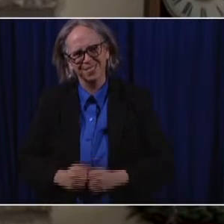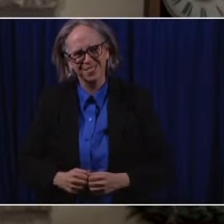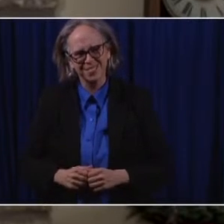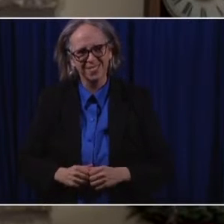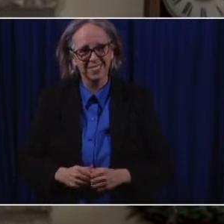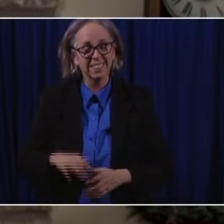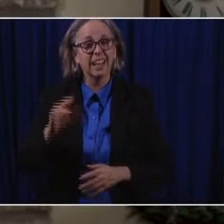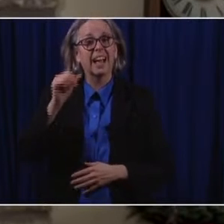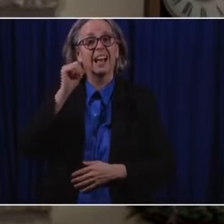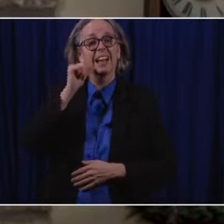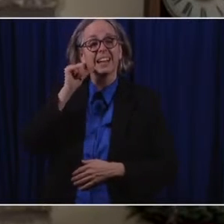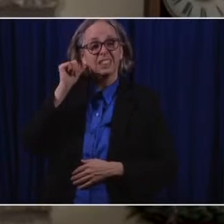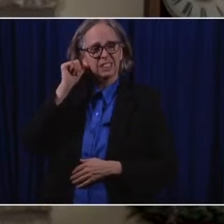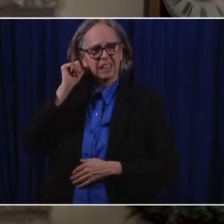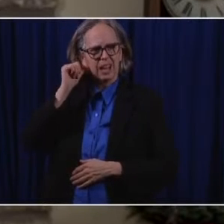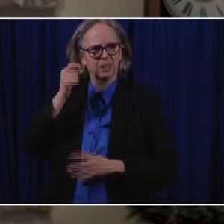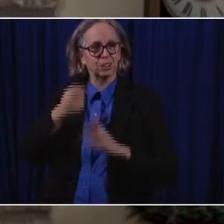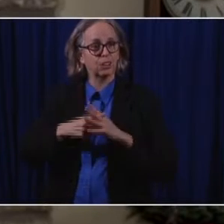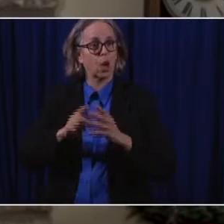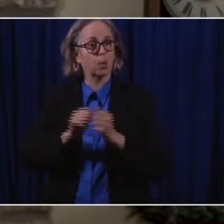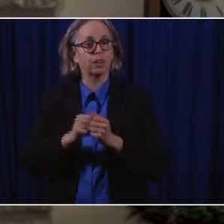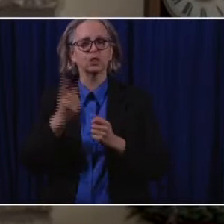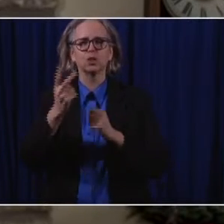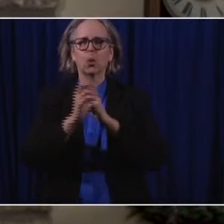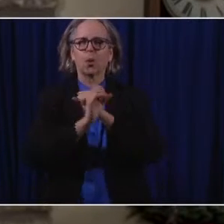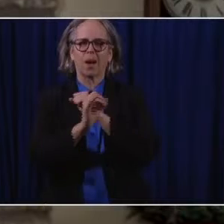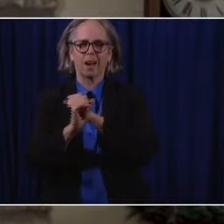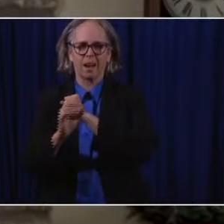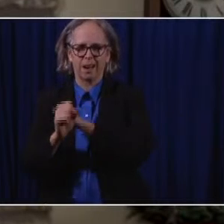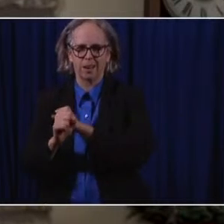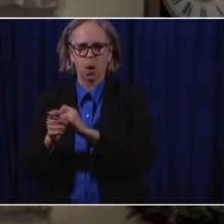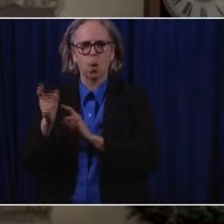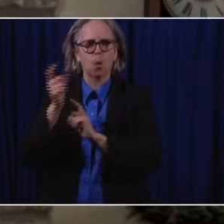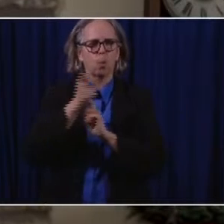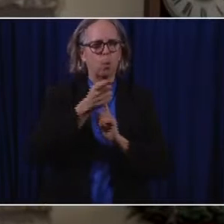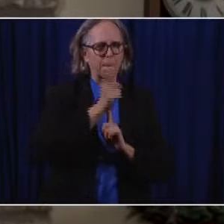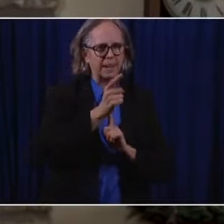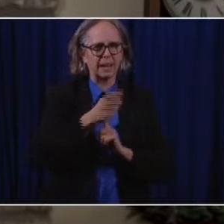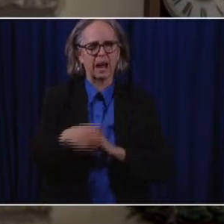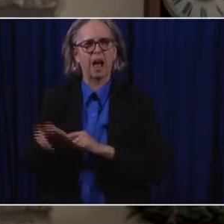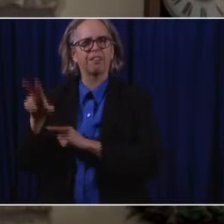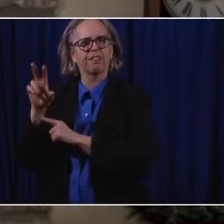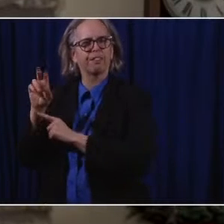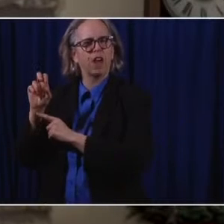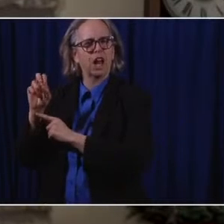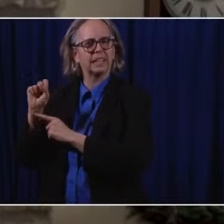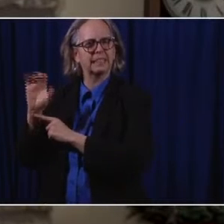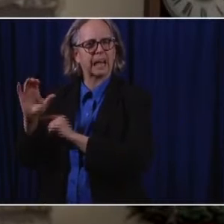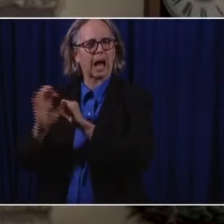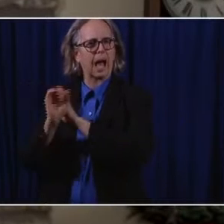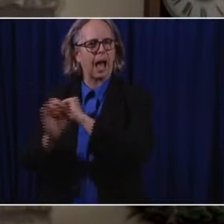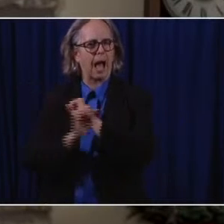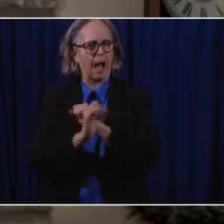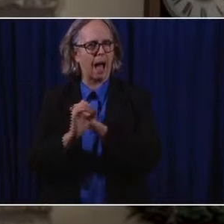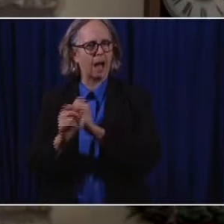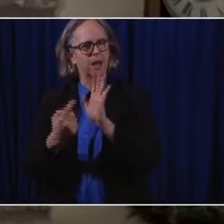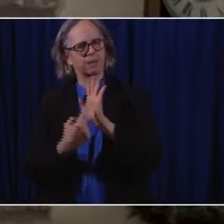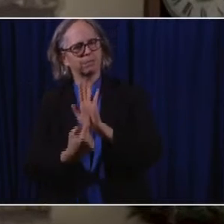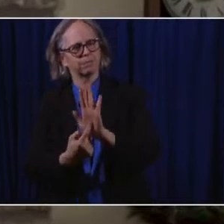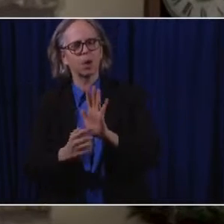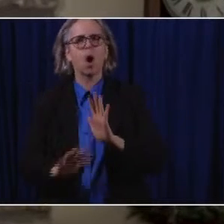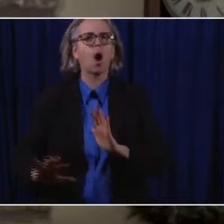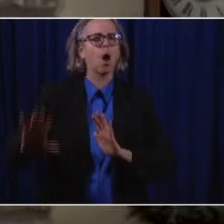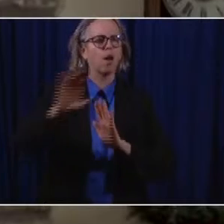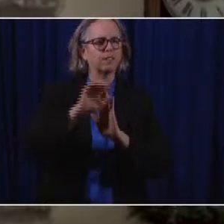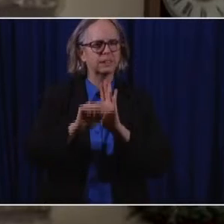and a 30-second spot that is running. The 2 ads are running now statewide, and we thought we would play one of those ads for